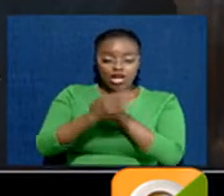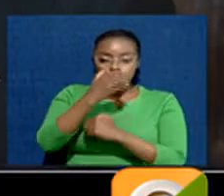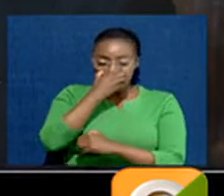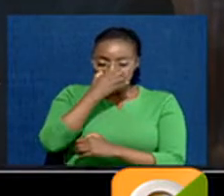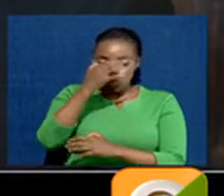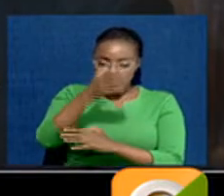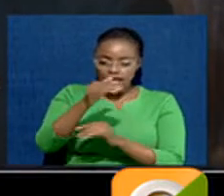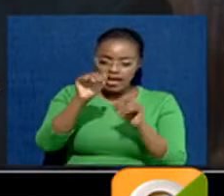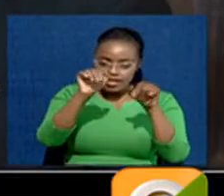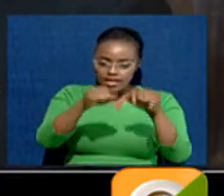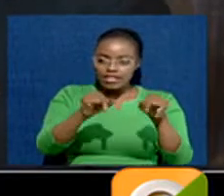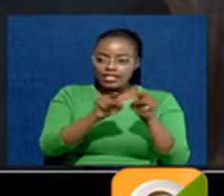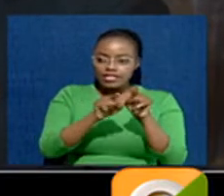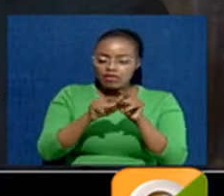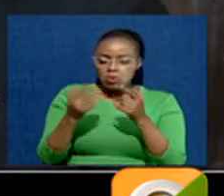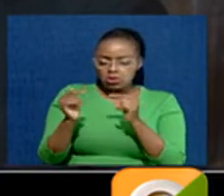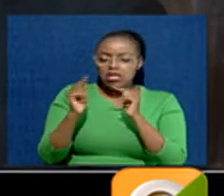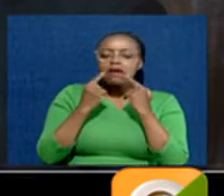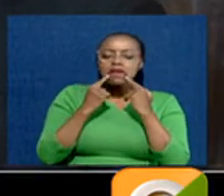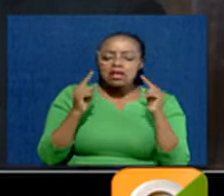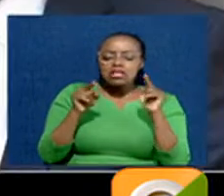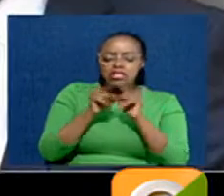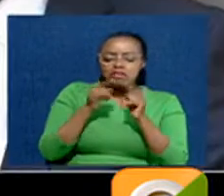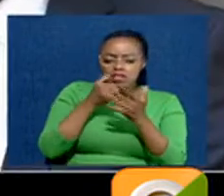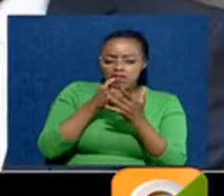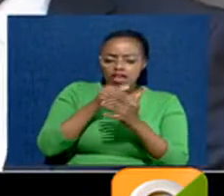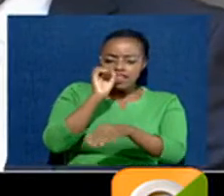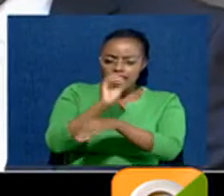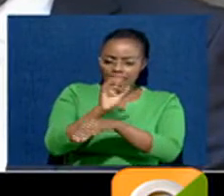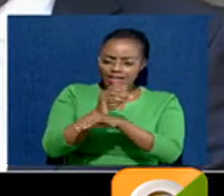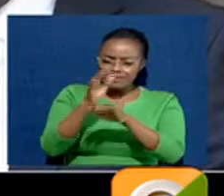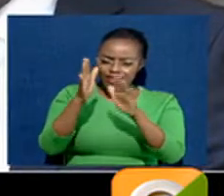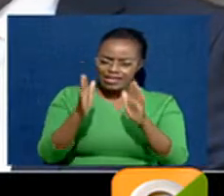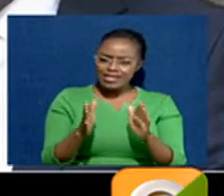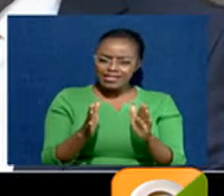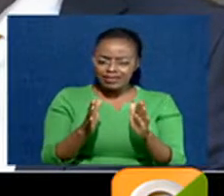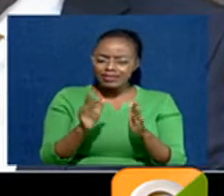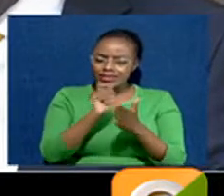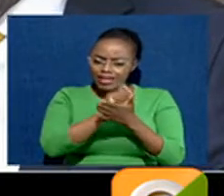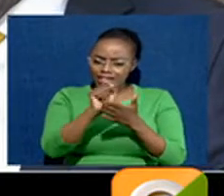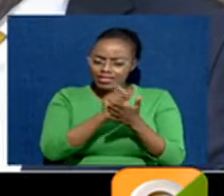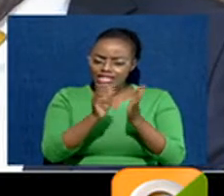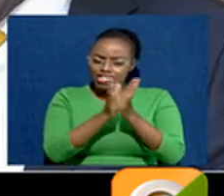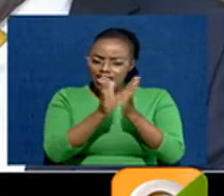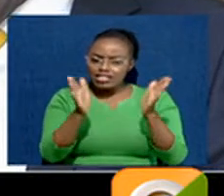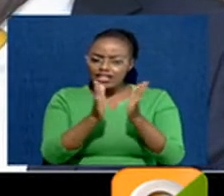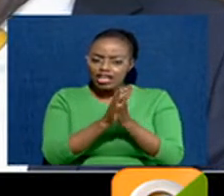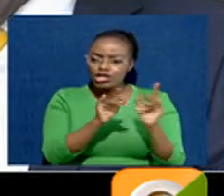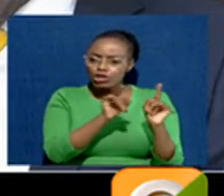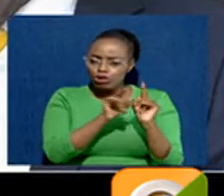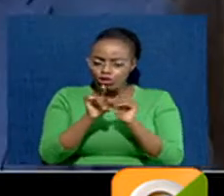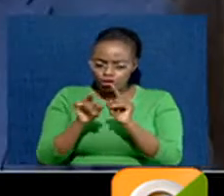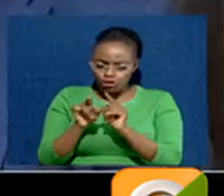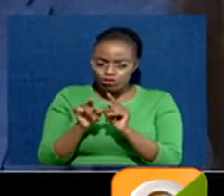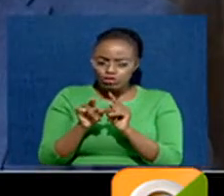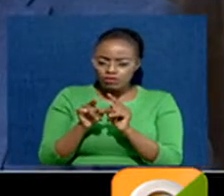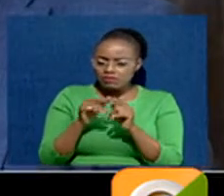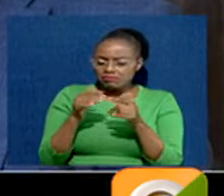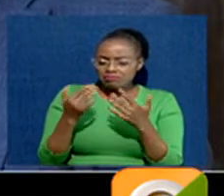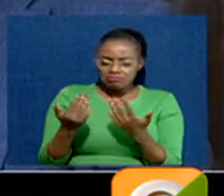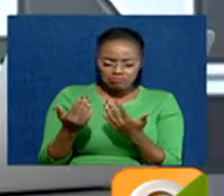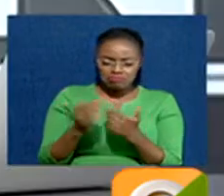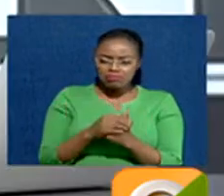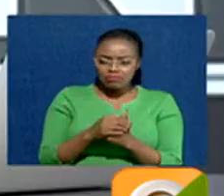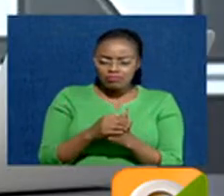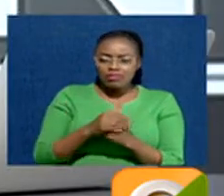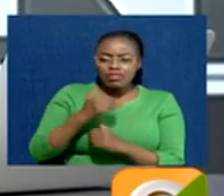He has cleared the floor to sit in the cabinet as advisors, as a secretary general, and one wonders, do what?